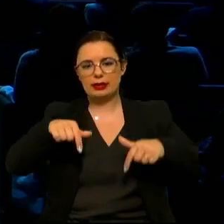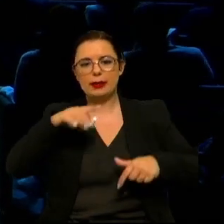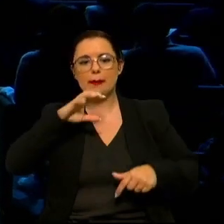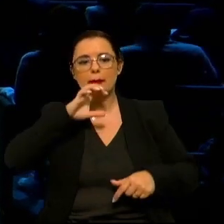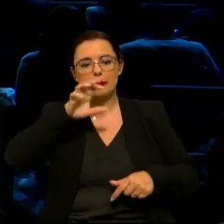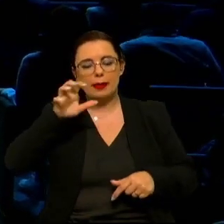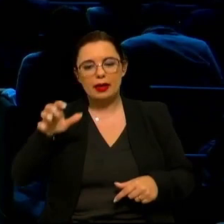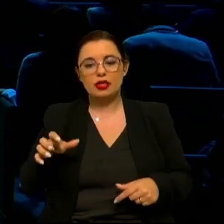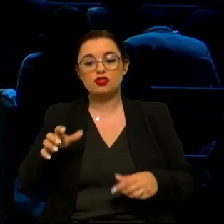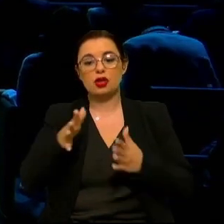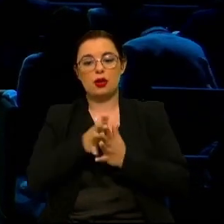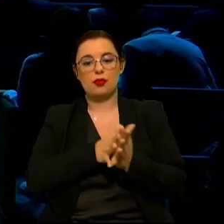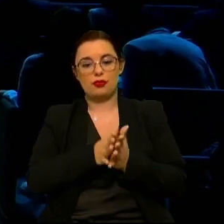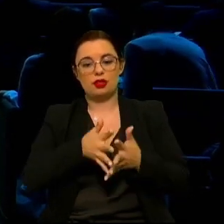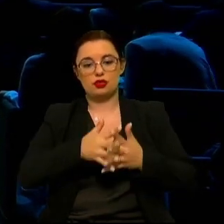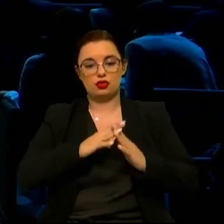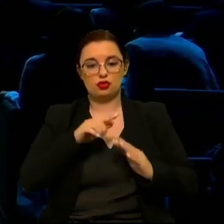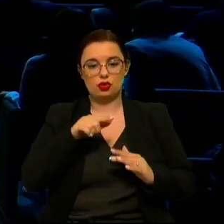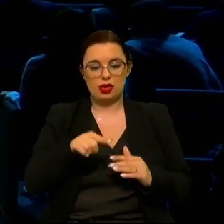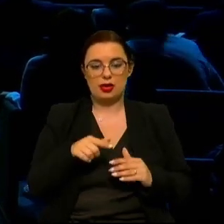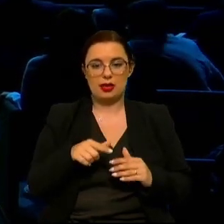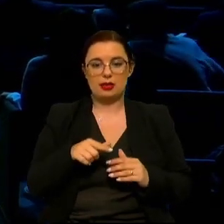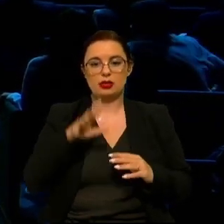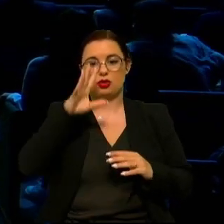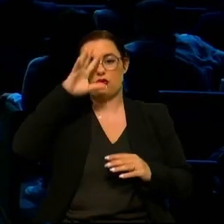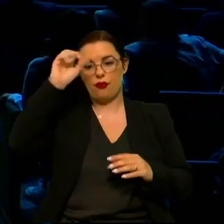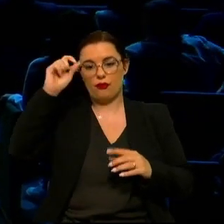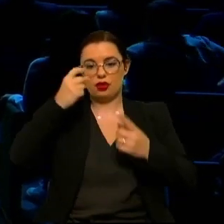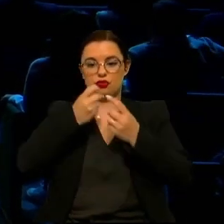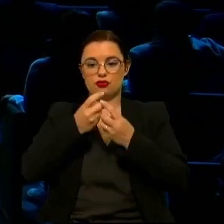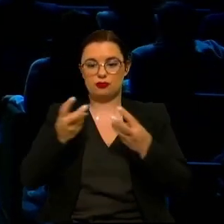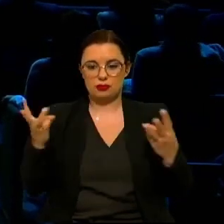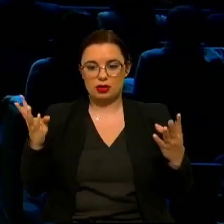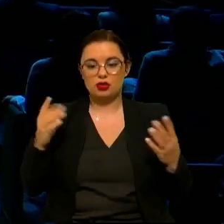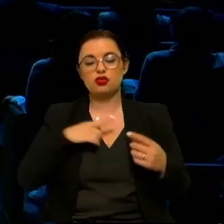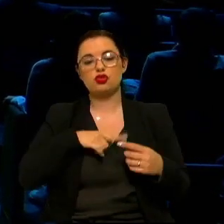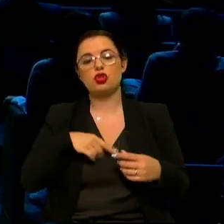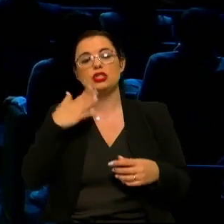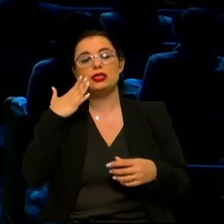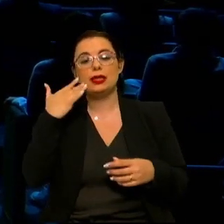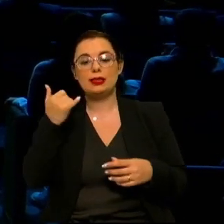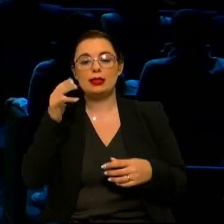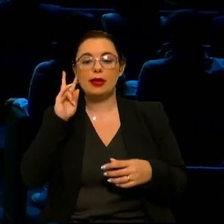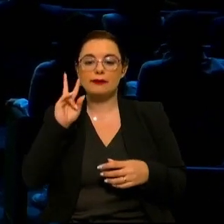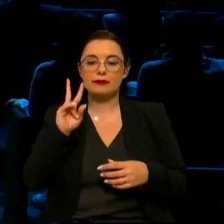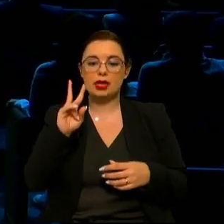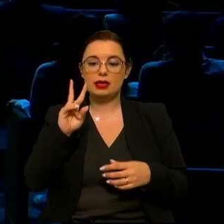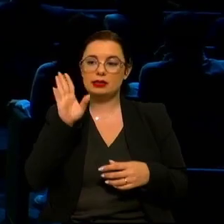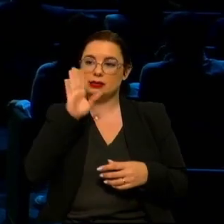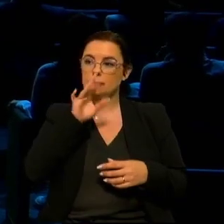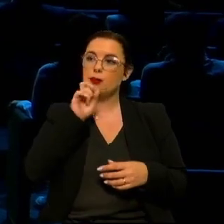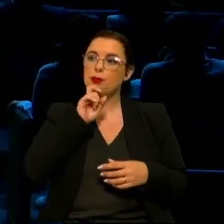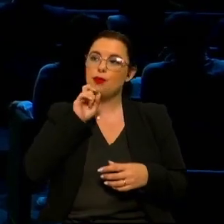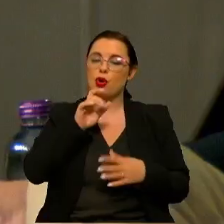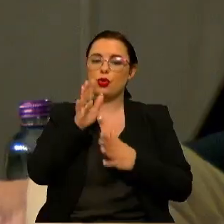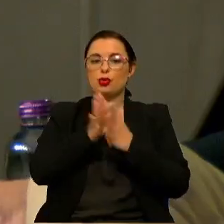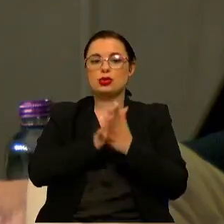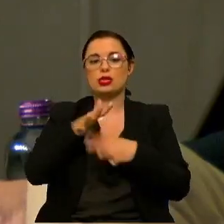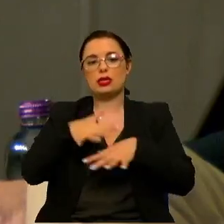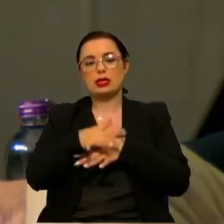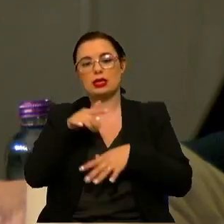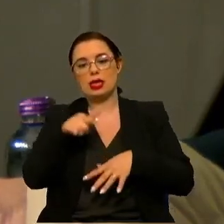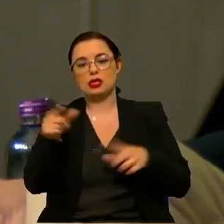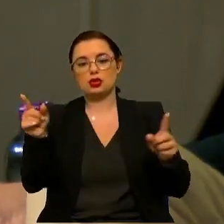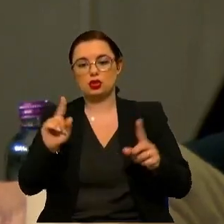country and using the infrastructure that exists between the different ministries to try to see where the network